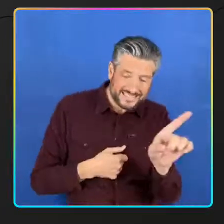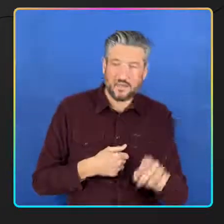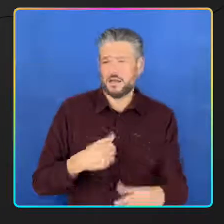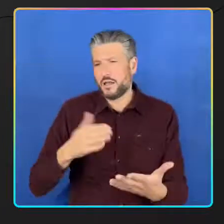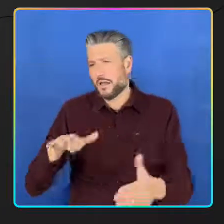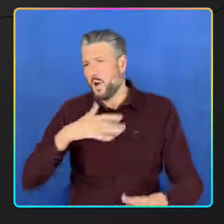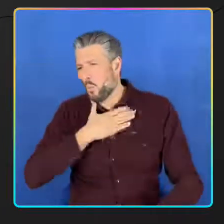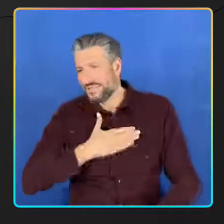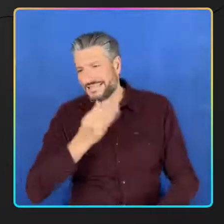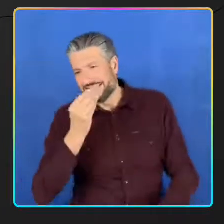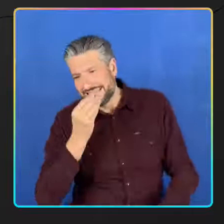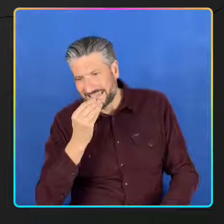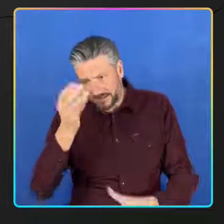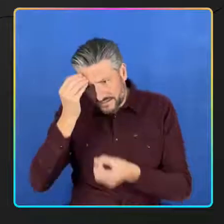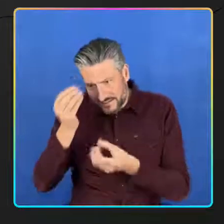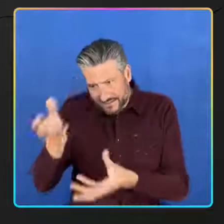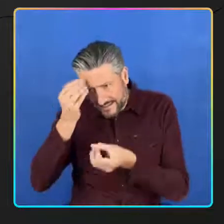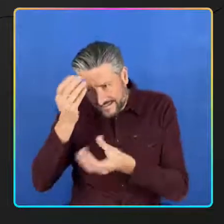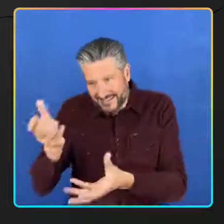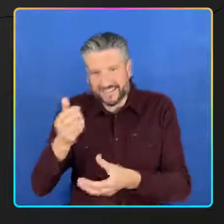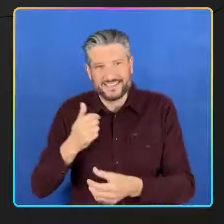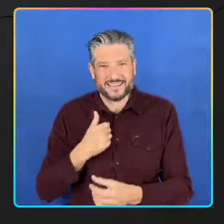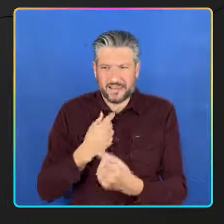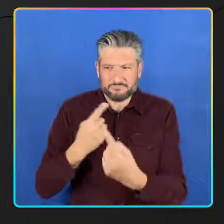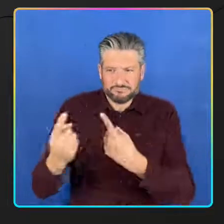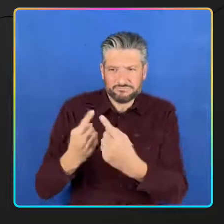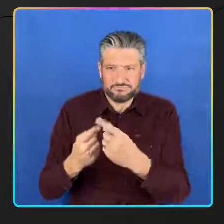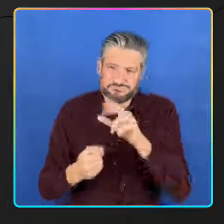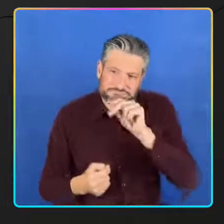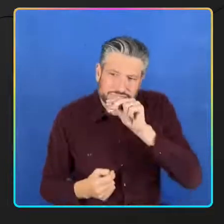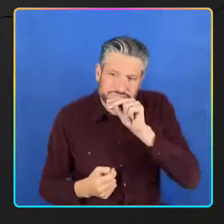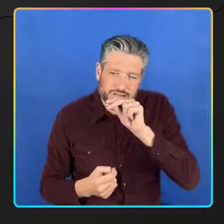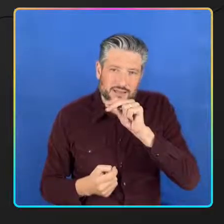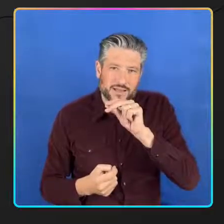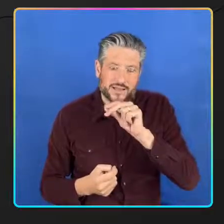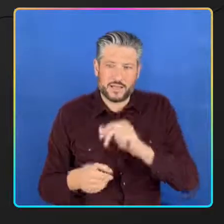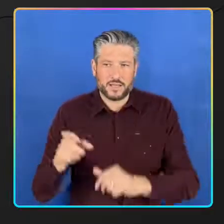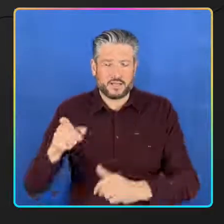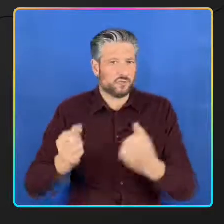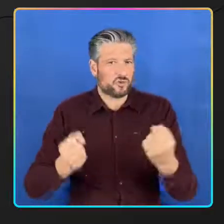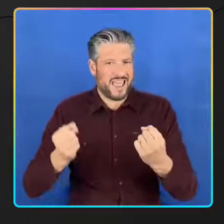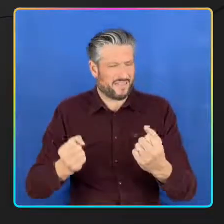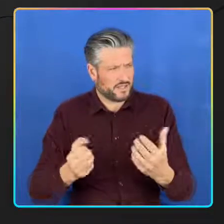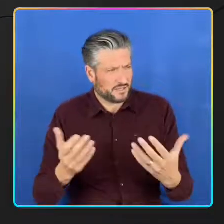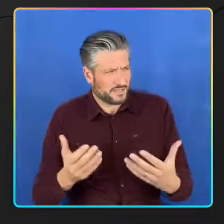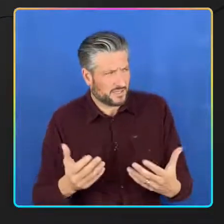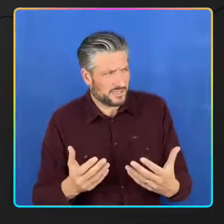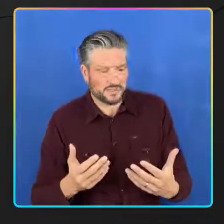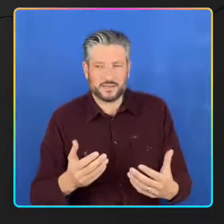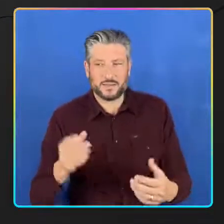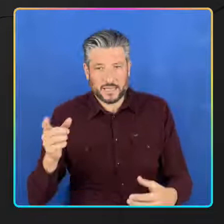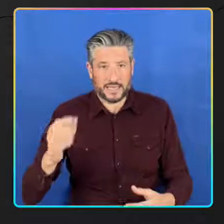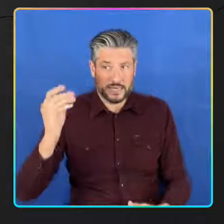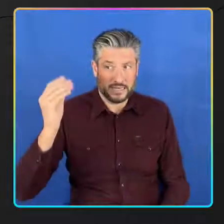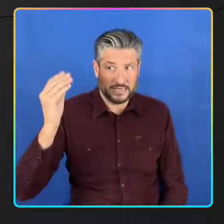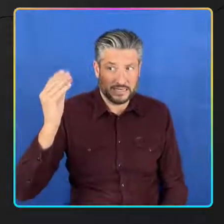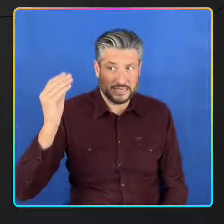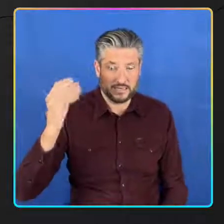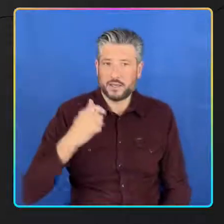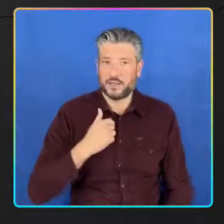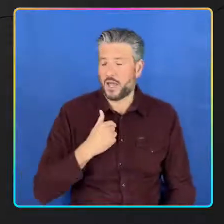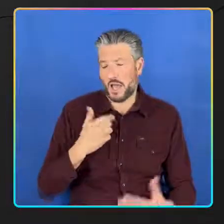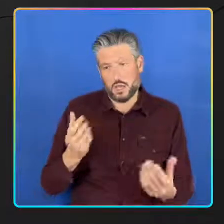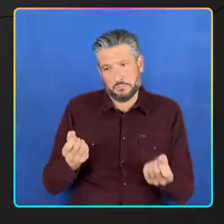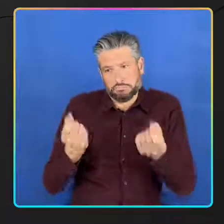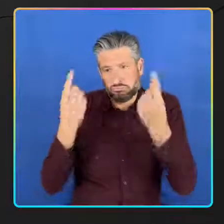that I knew how to say. And at one point, this taxi driver like talks to me, and he starts saying all these things, and I'm like, oh, this is just too much for me. I don't understand